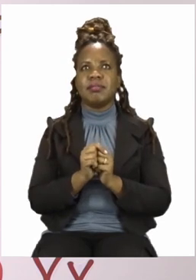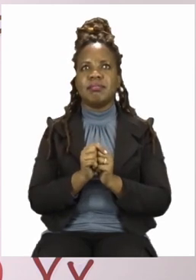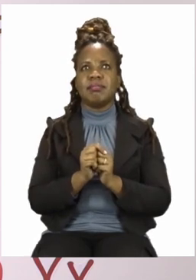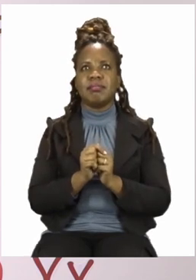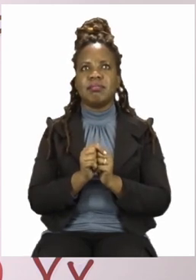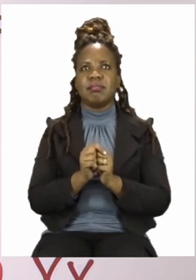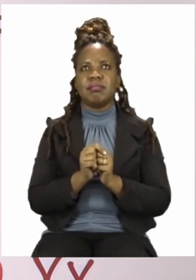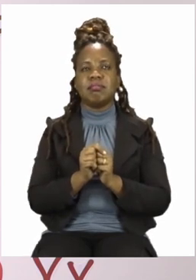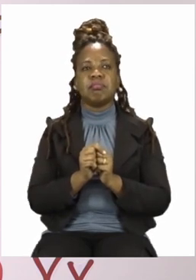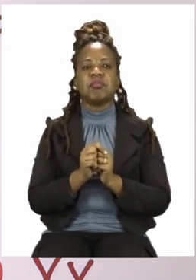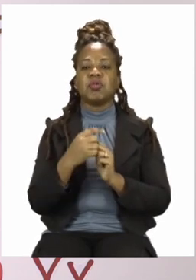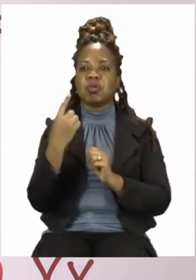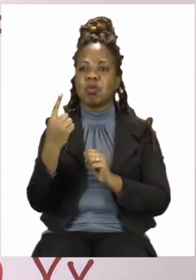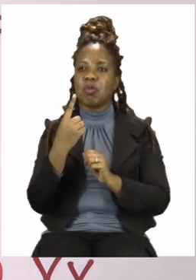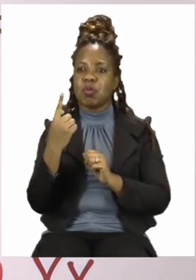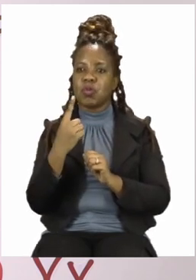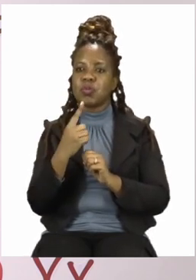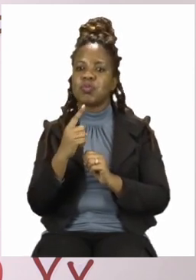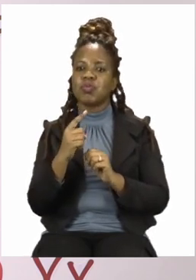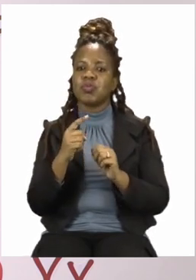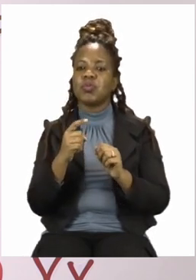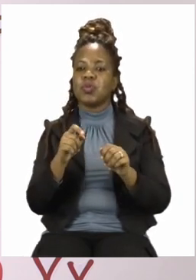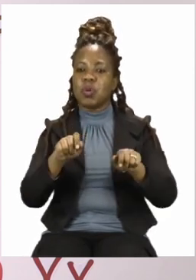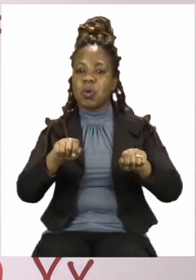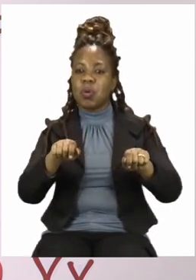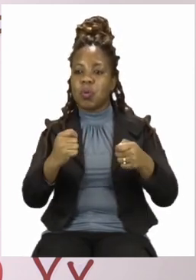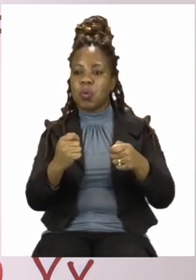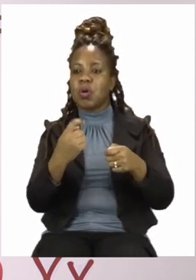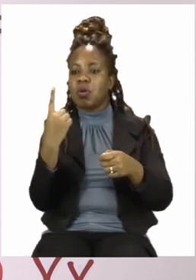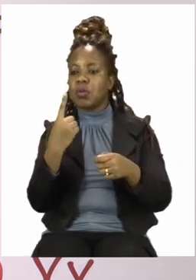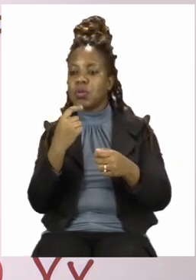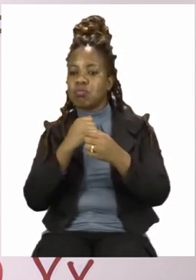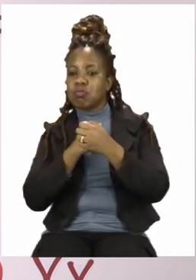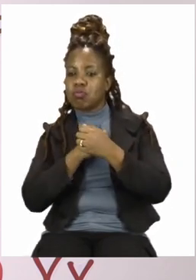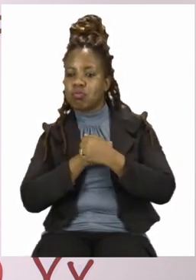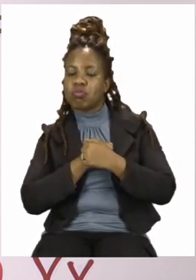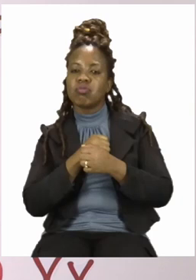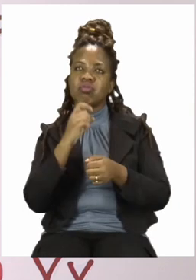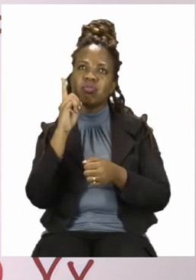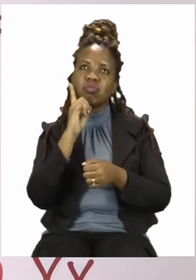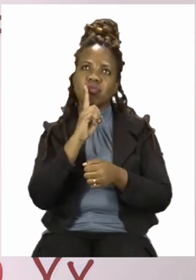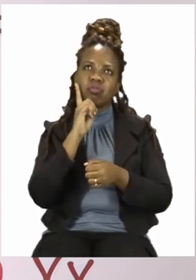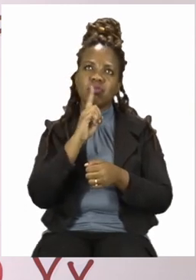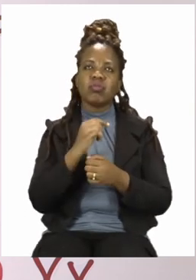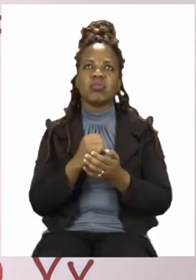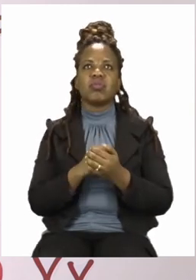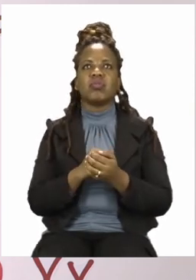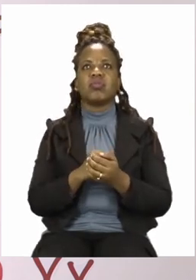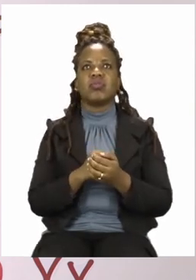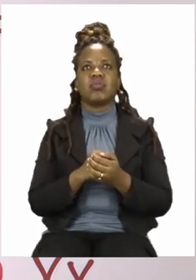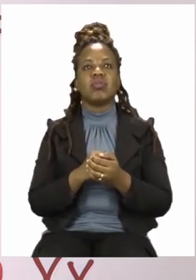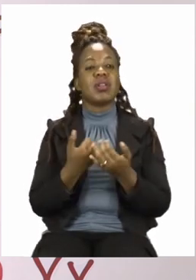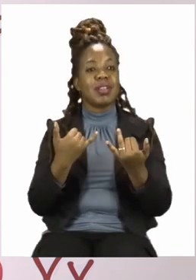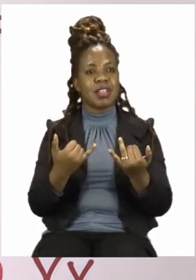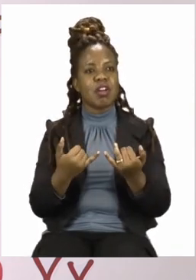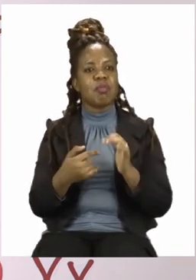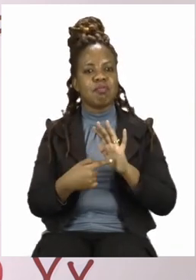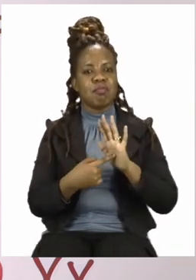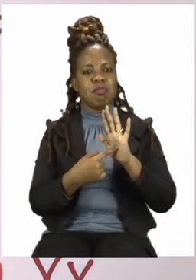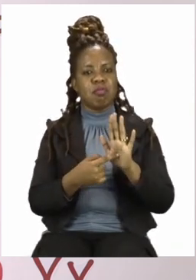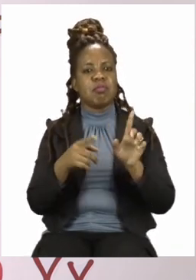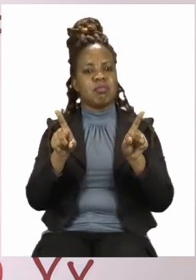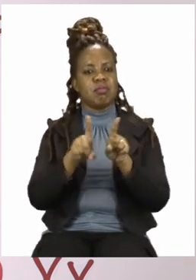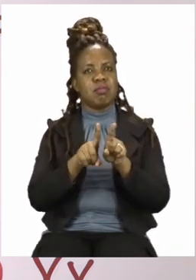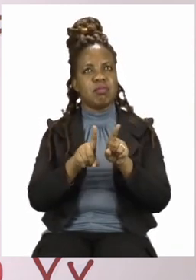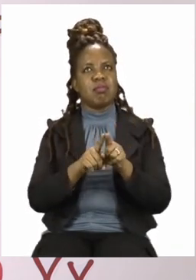an adult around you. So please, please, please, we are only acting like we are cooking, but we are not going